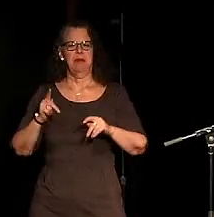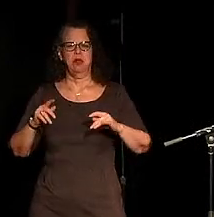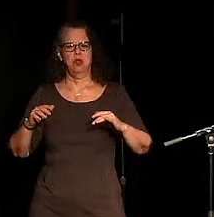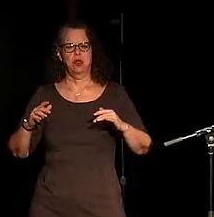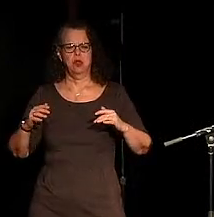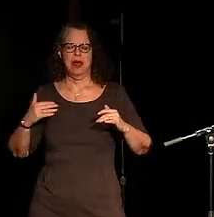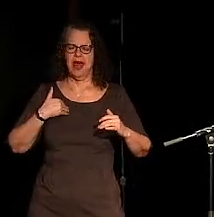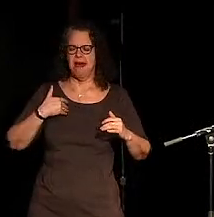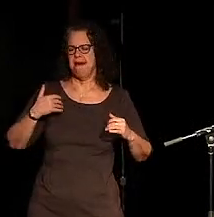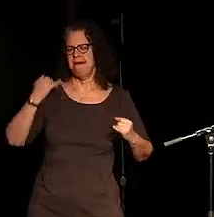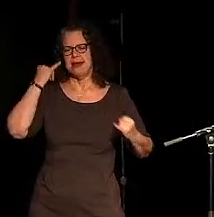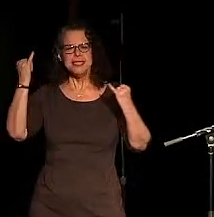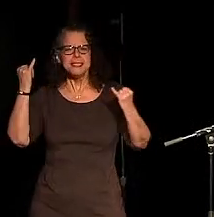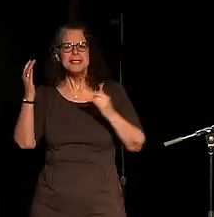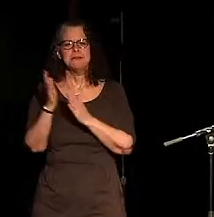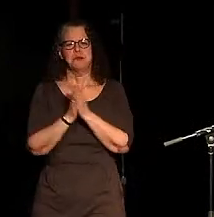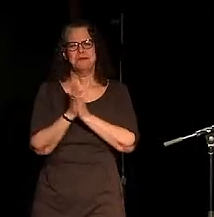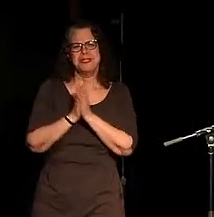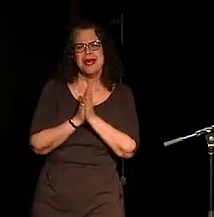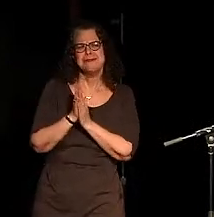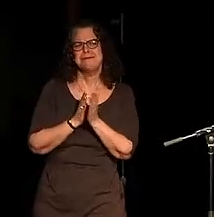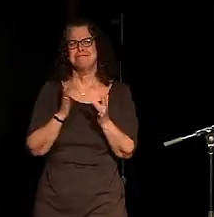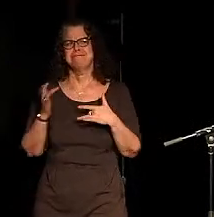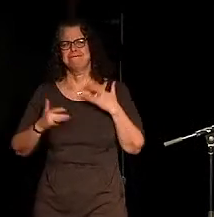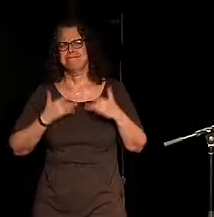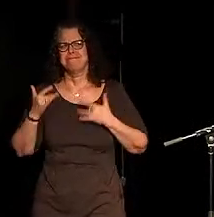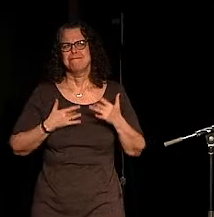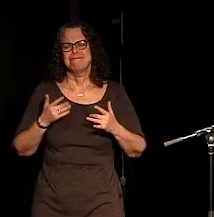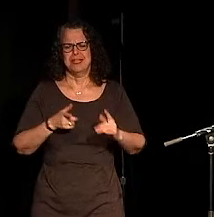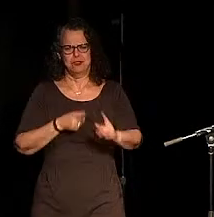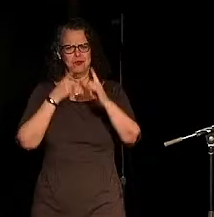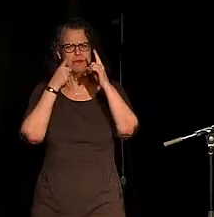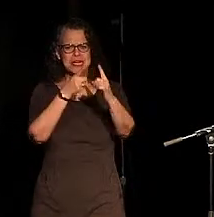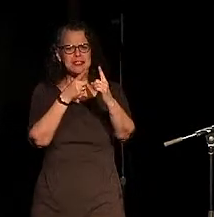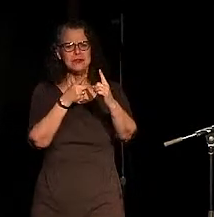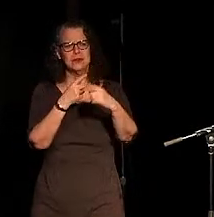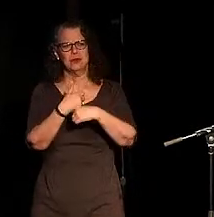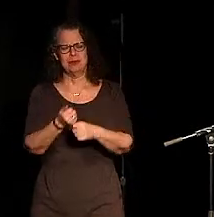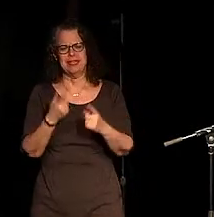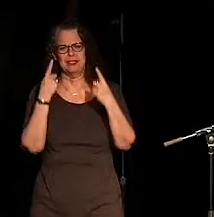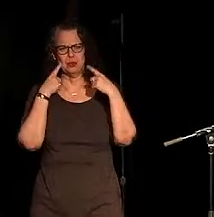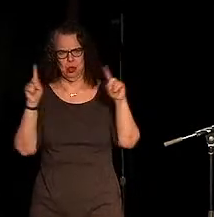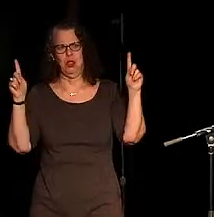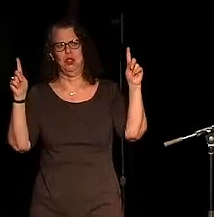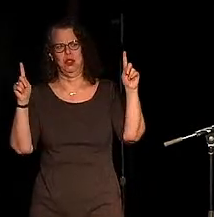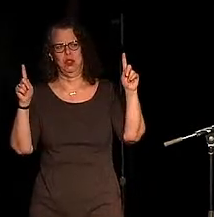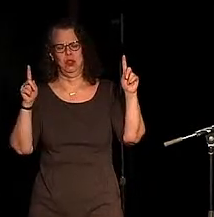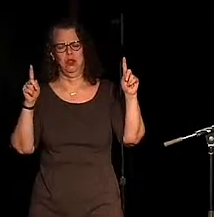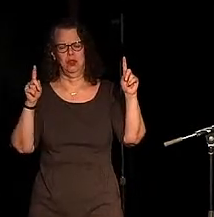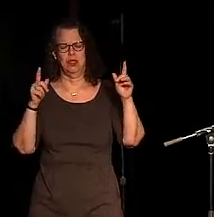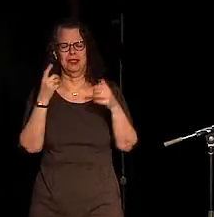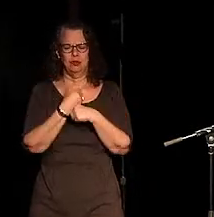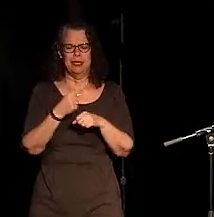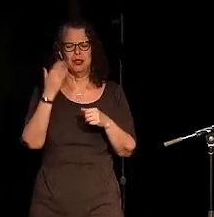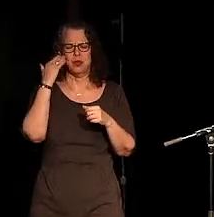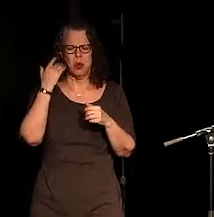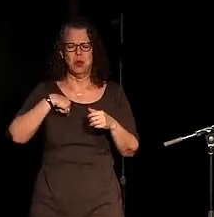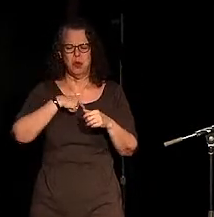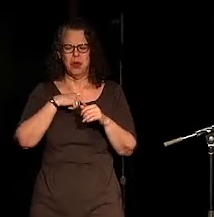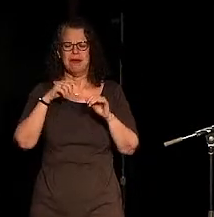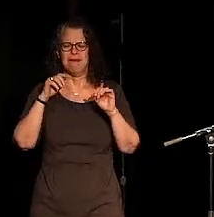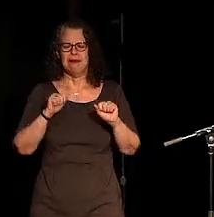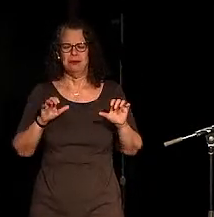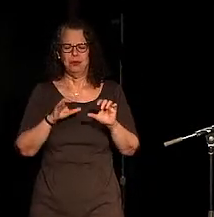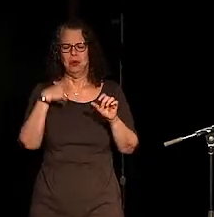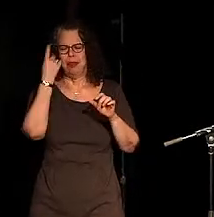of ideas and enthusiasm and determination to make this work what we know it can be, and so that's very motivating.